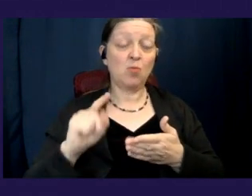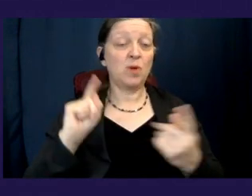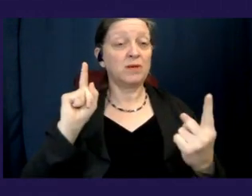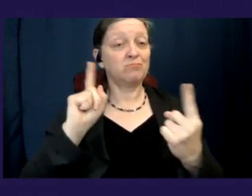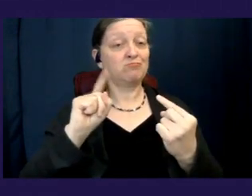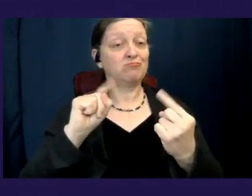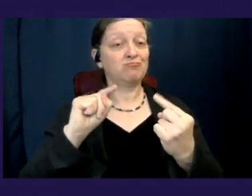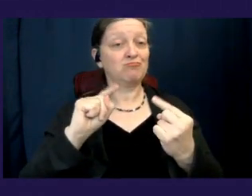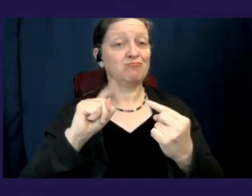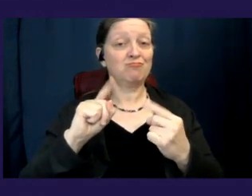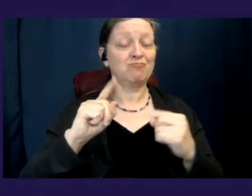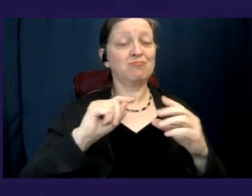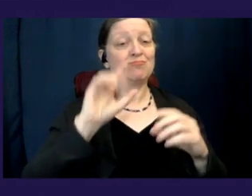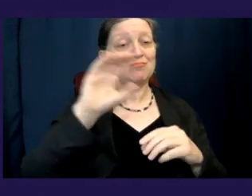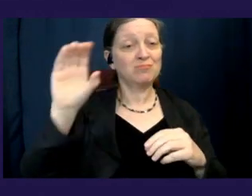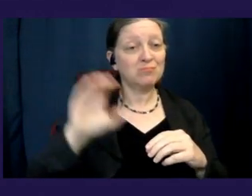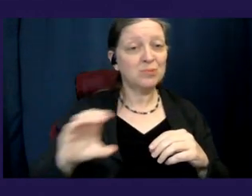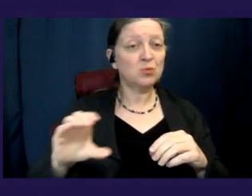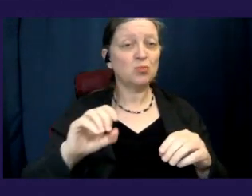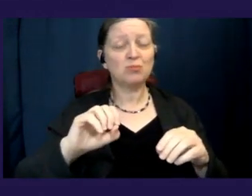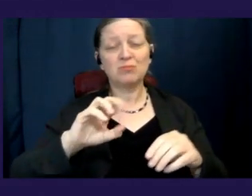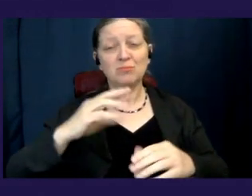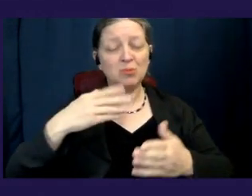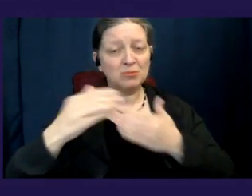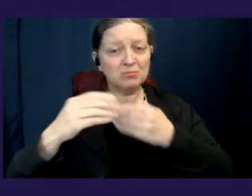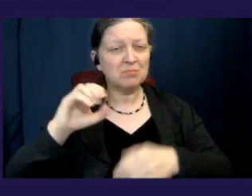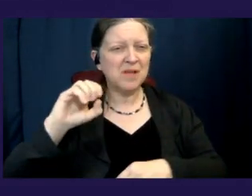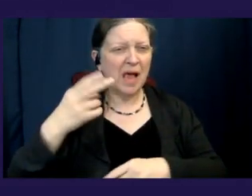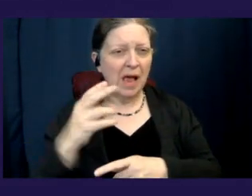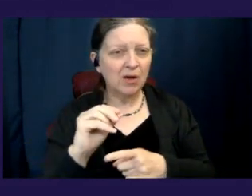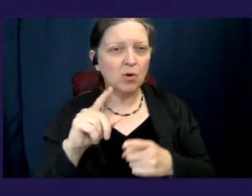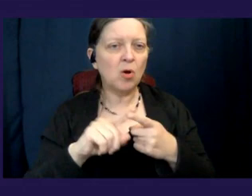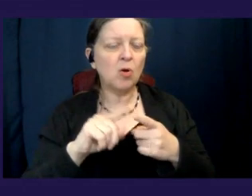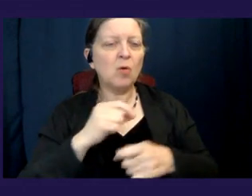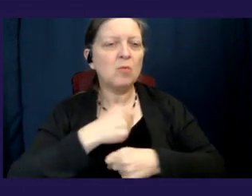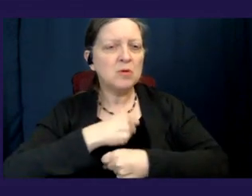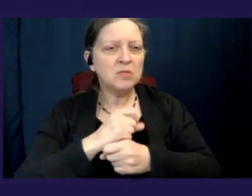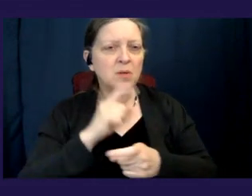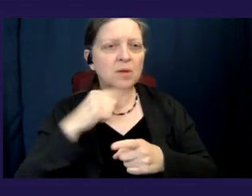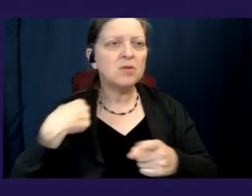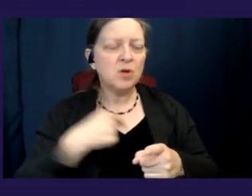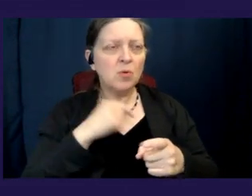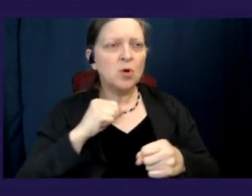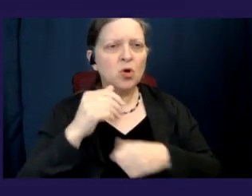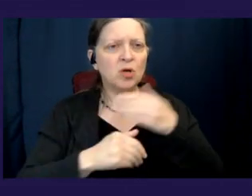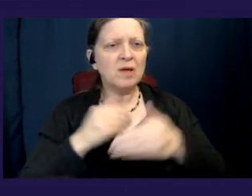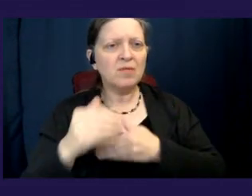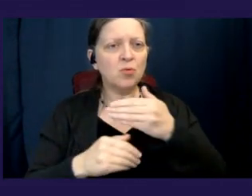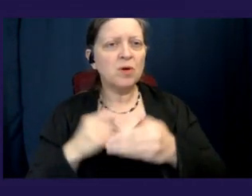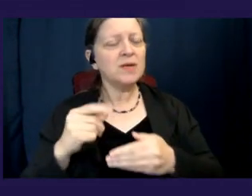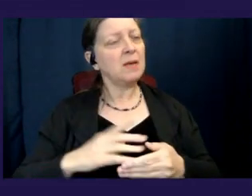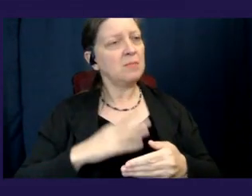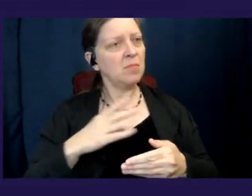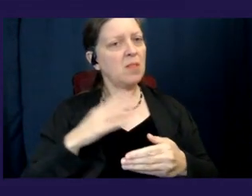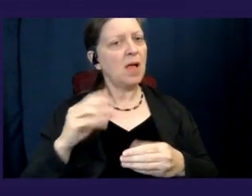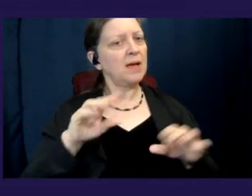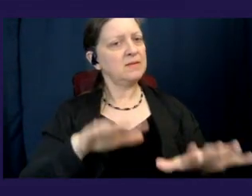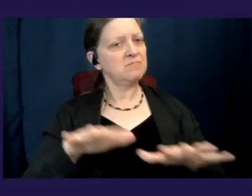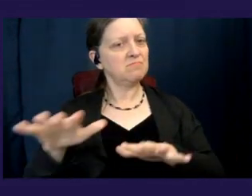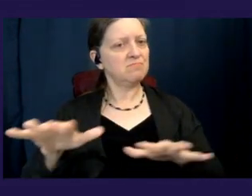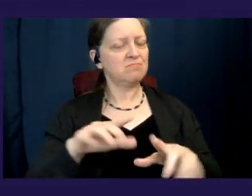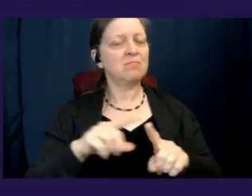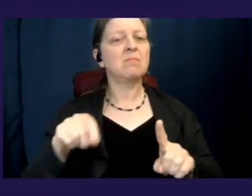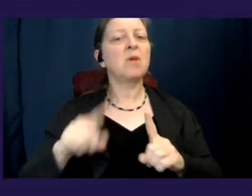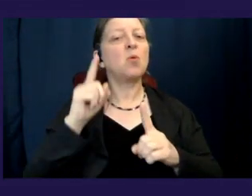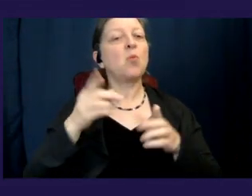incredibly moderated to try to make sure that we could get through it and that it was polite and feasible, but we had an avenue to directly link